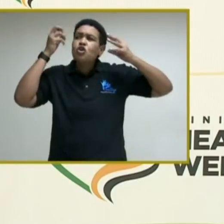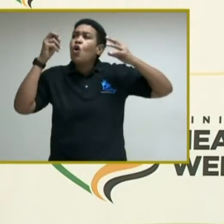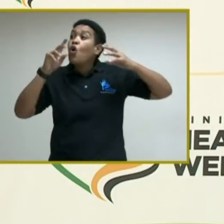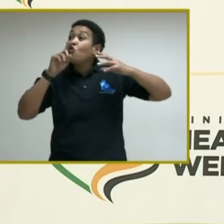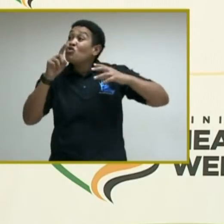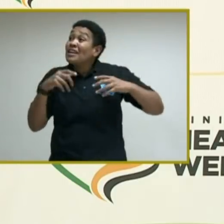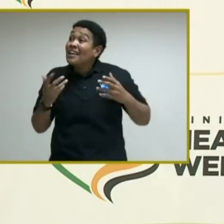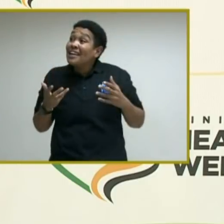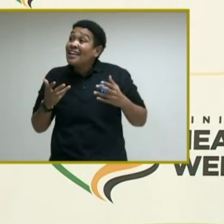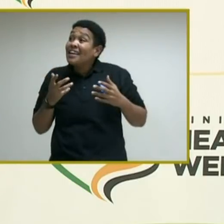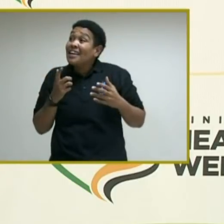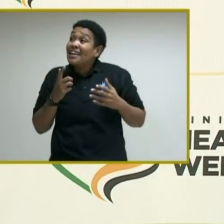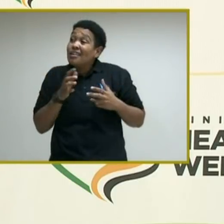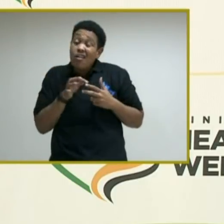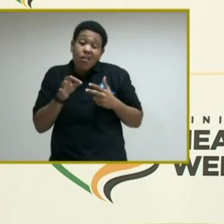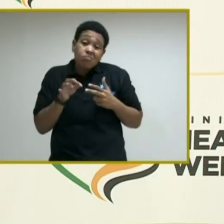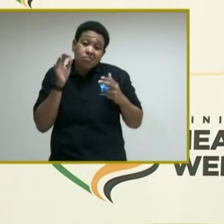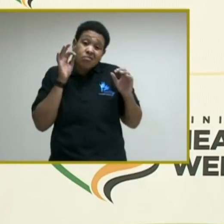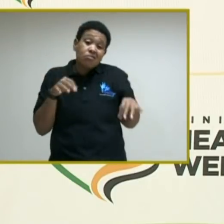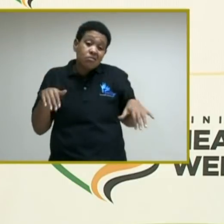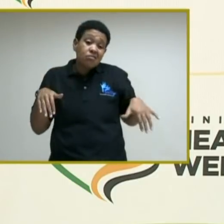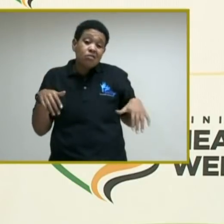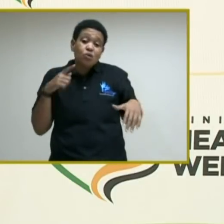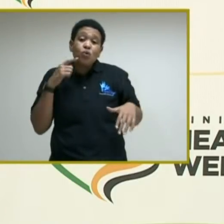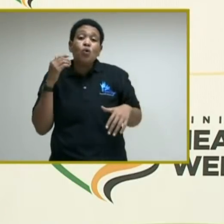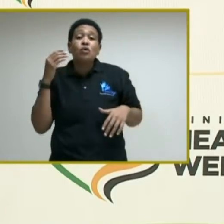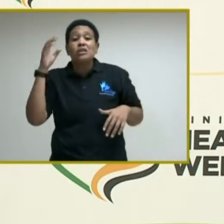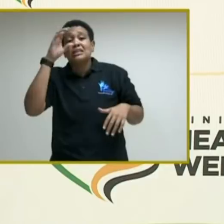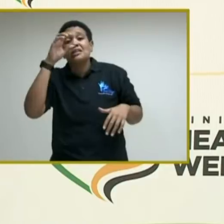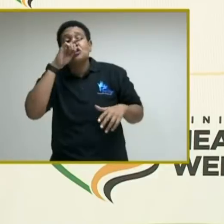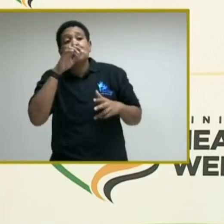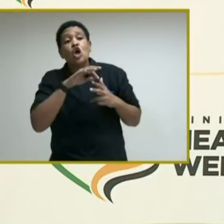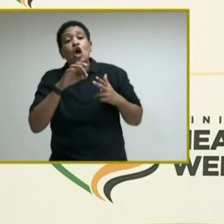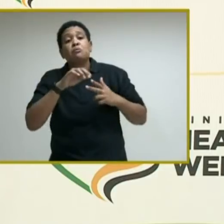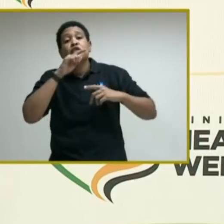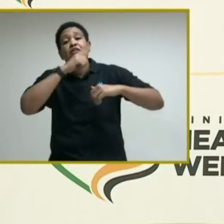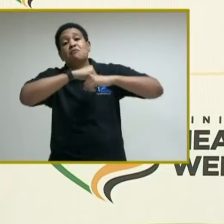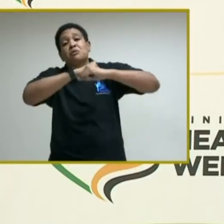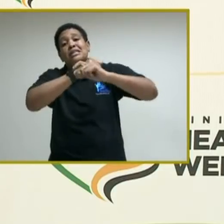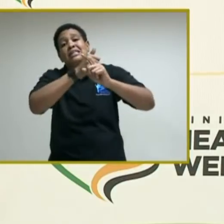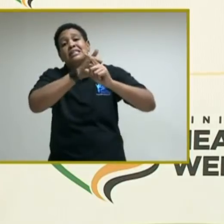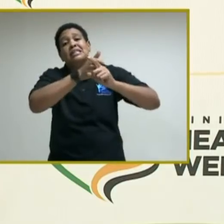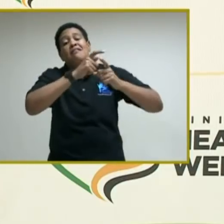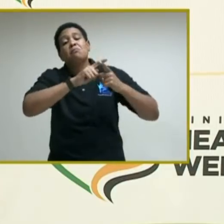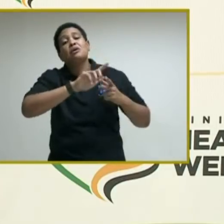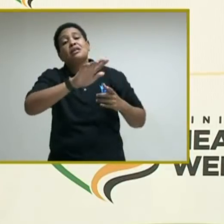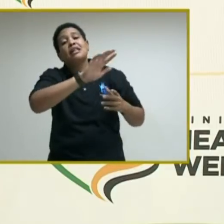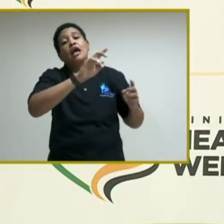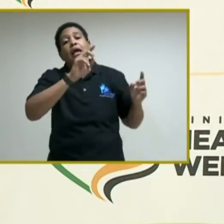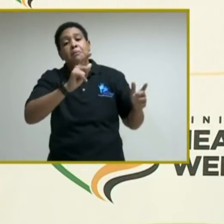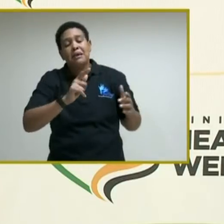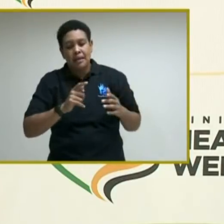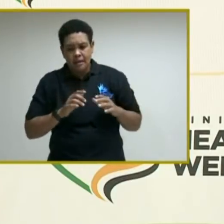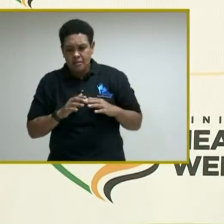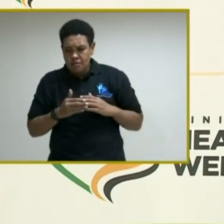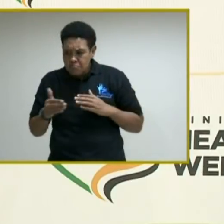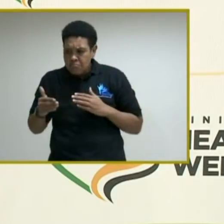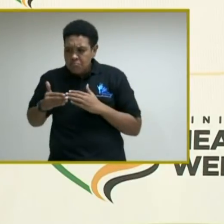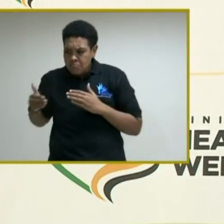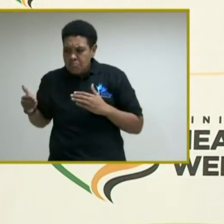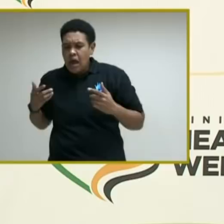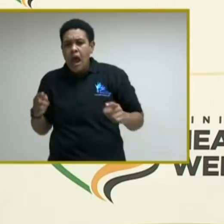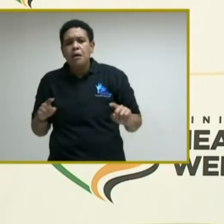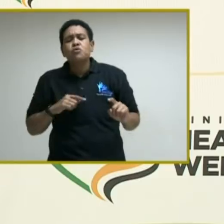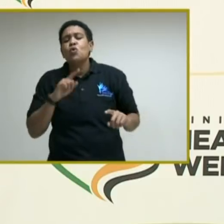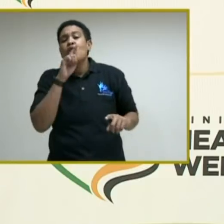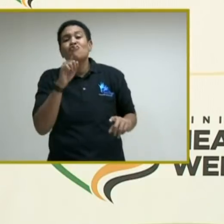indeed opted not to pursue the option of protecting themselves and their immediate surroundings. So I